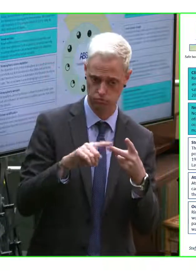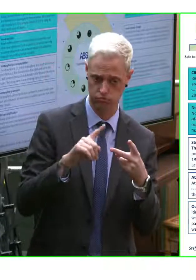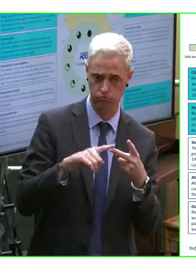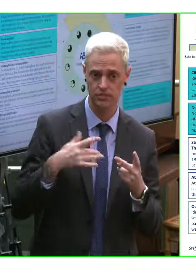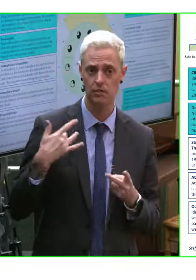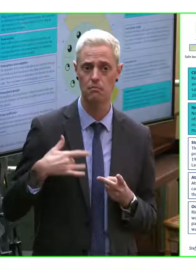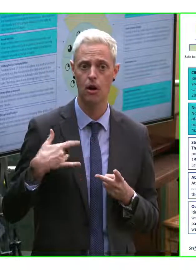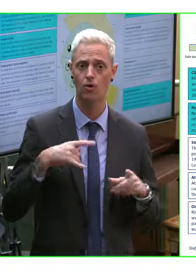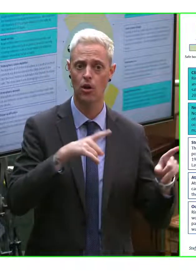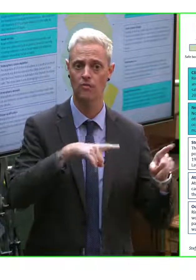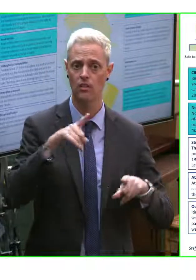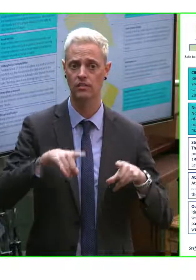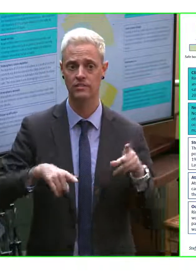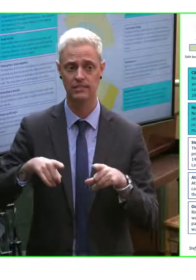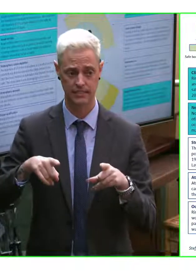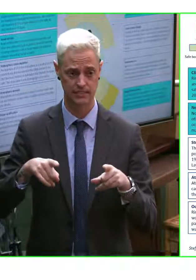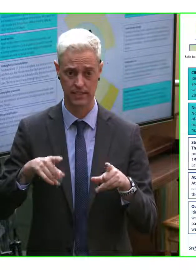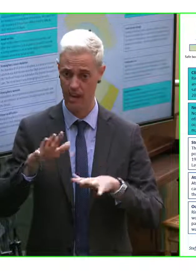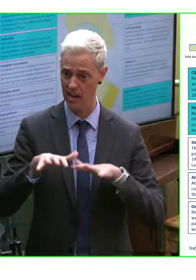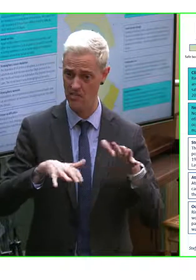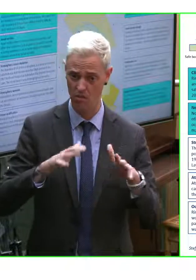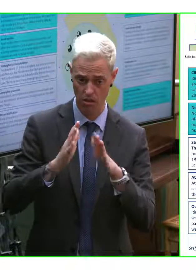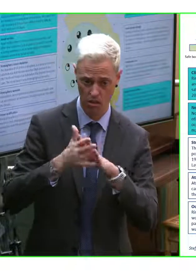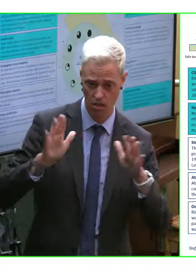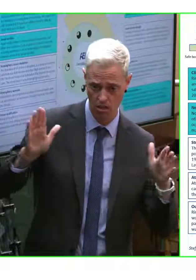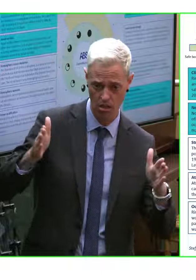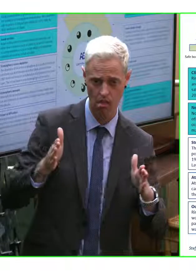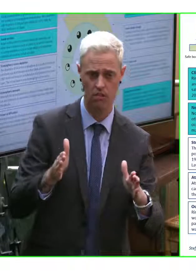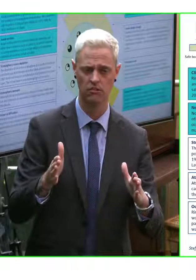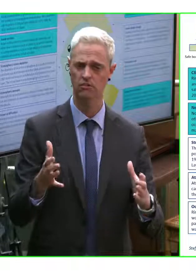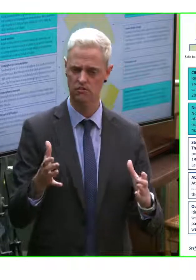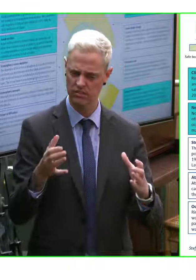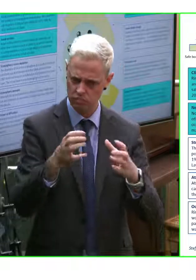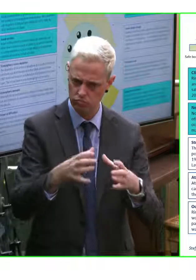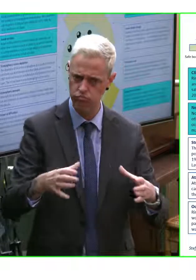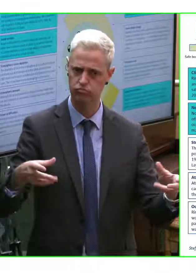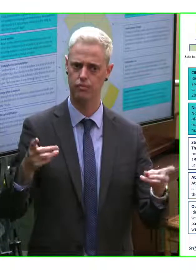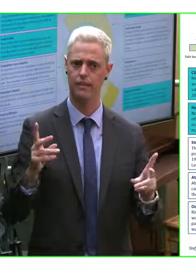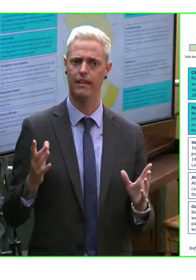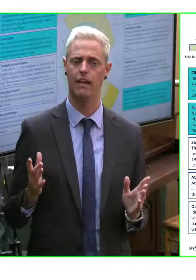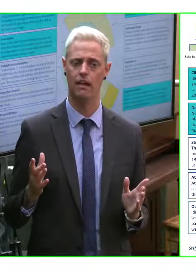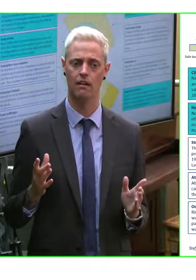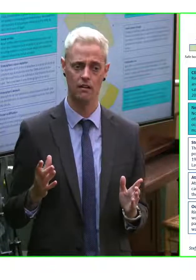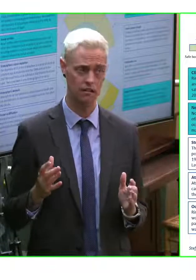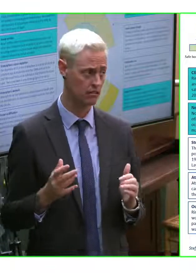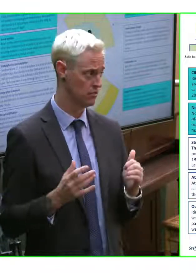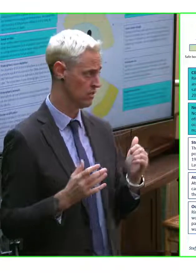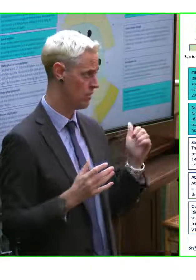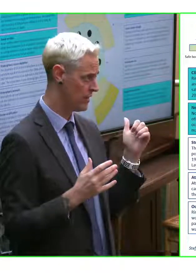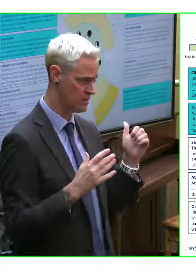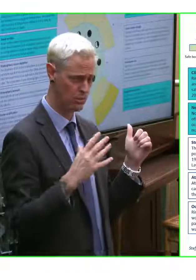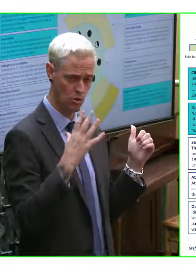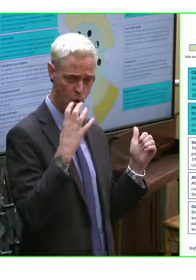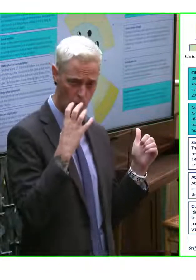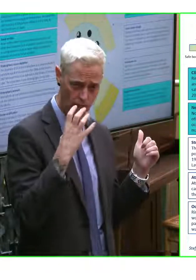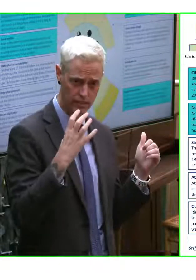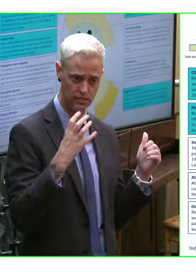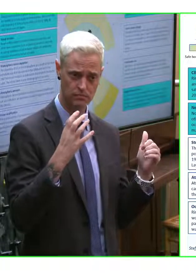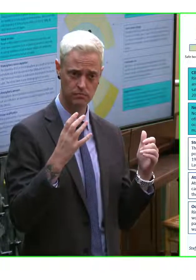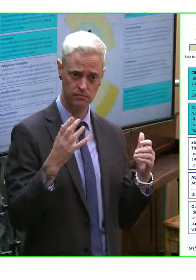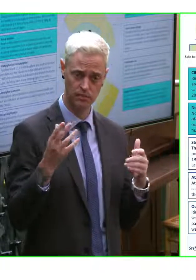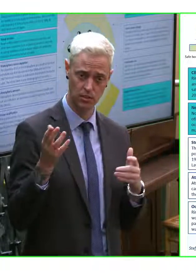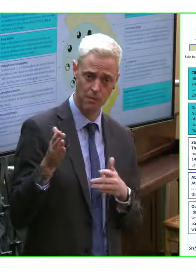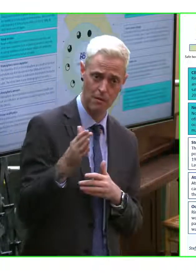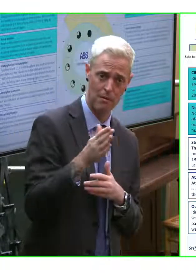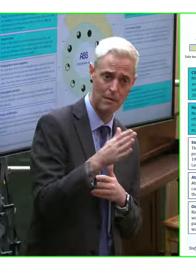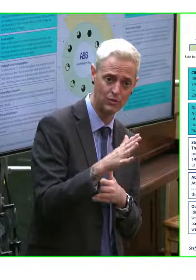issue. And part of what we're trying to do is to rebalance that and bring the sort of the dark orange back into the light orange, back into the